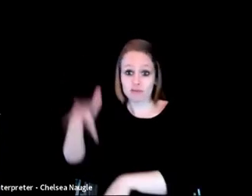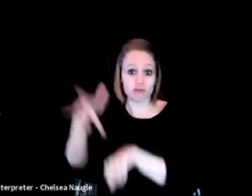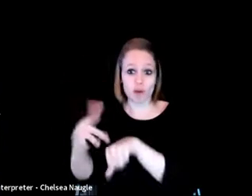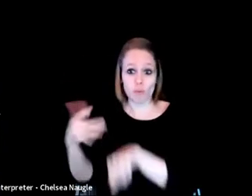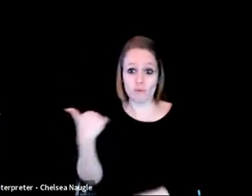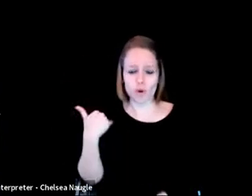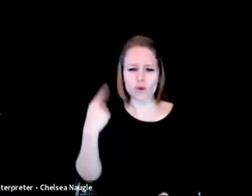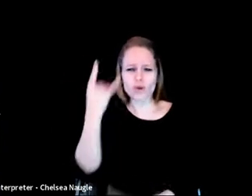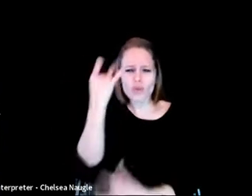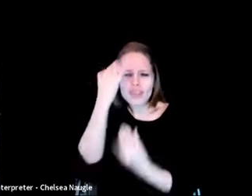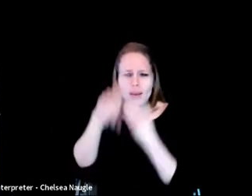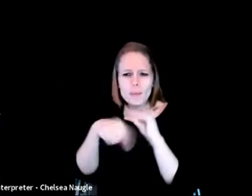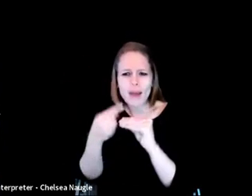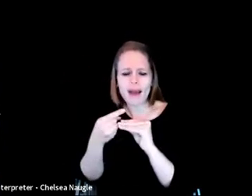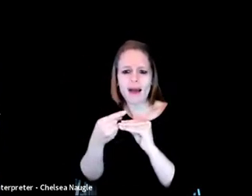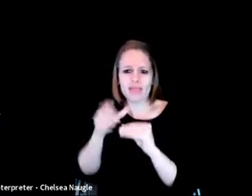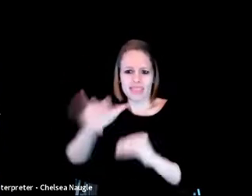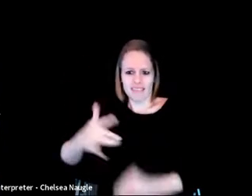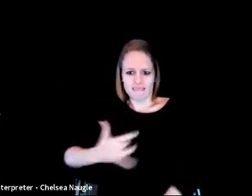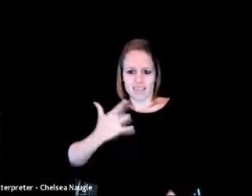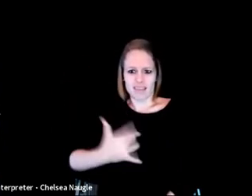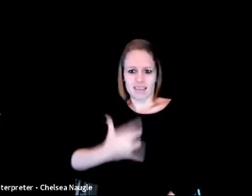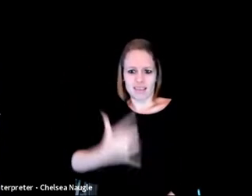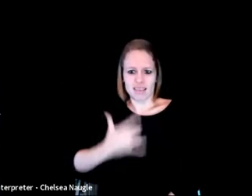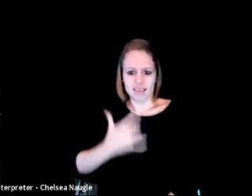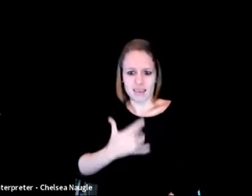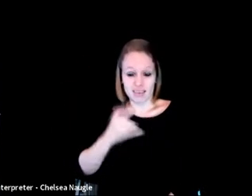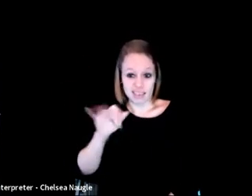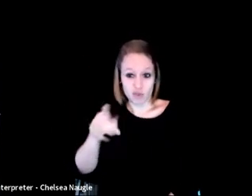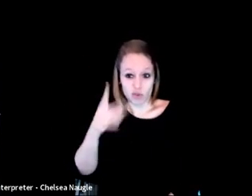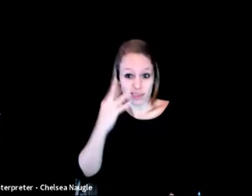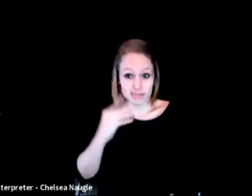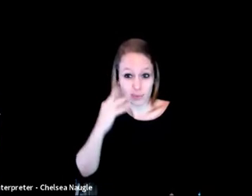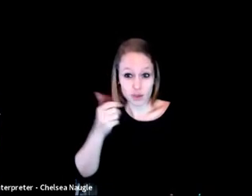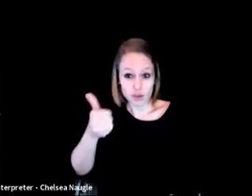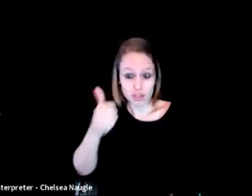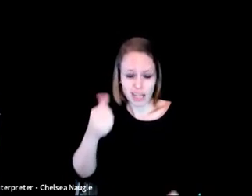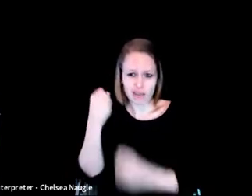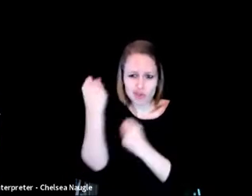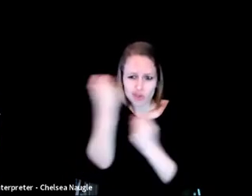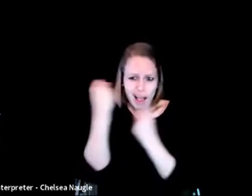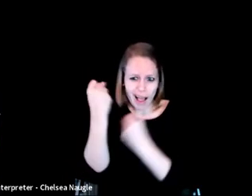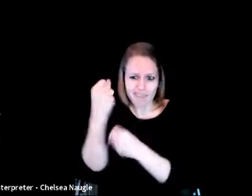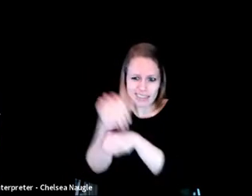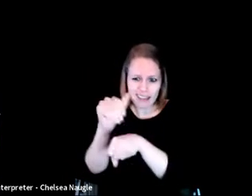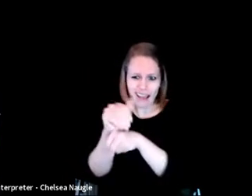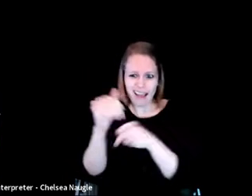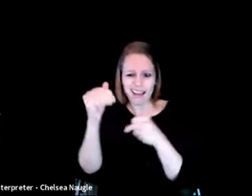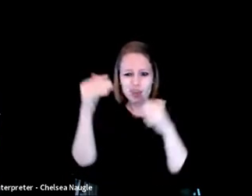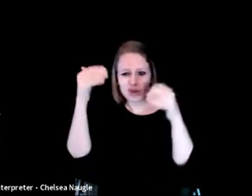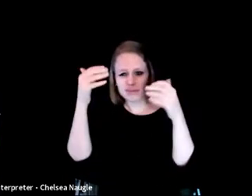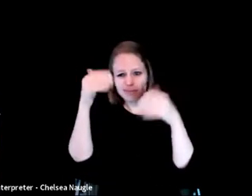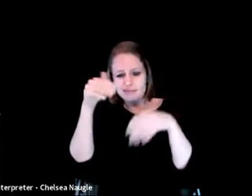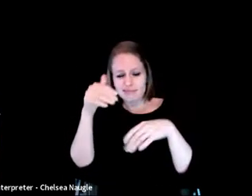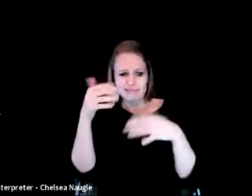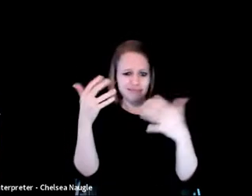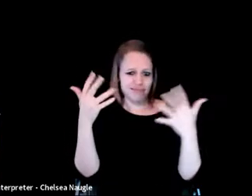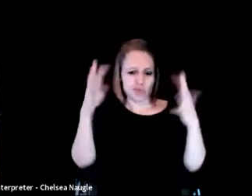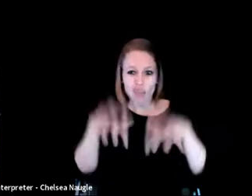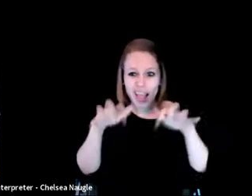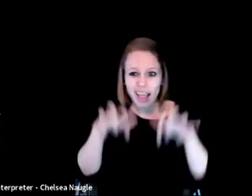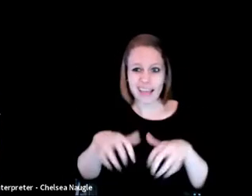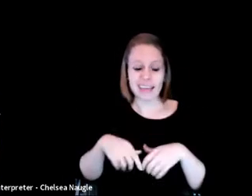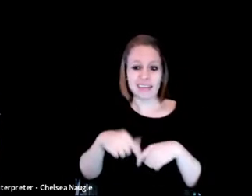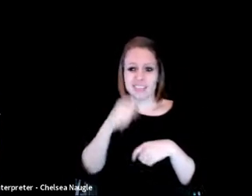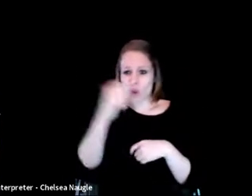just think about how what that feels like if you've ever been in that situation, driving in a rainy night in an unfamiliar place, and you have to do this one